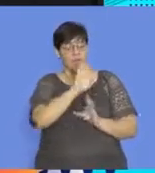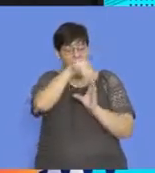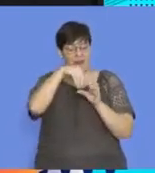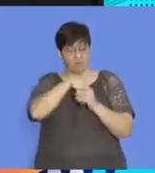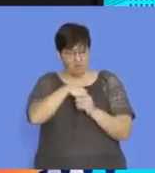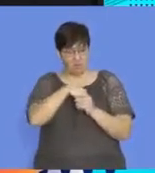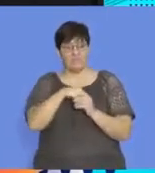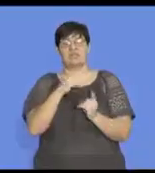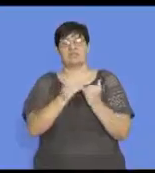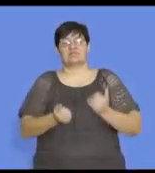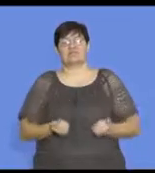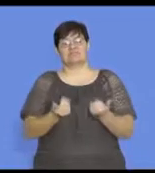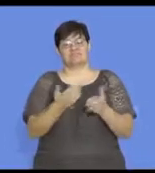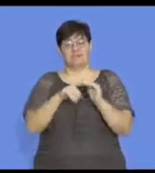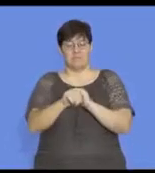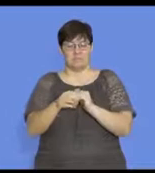sexual reproduction.